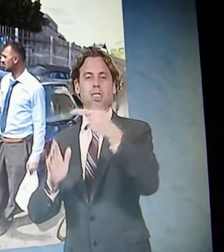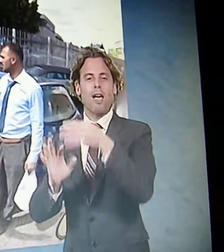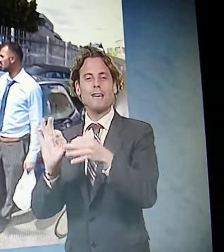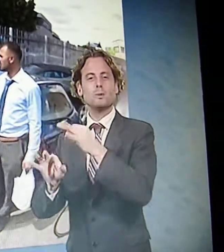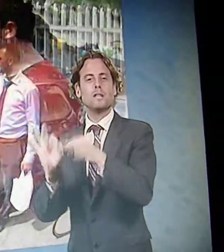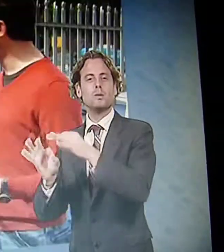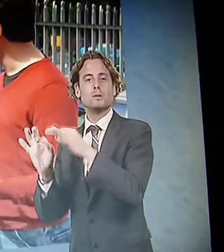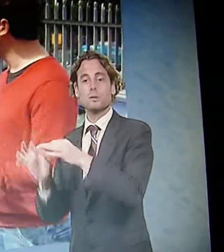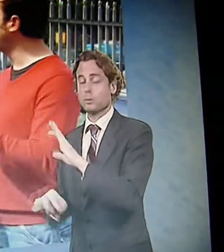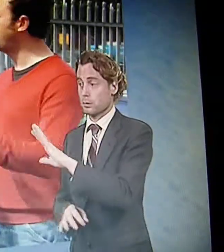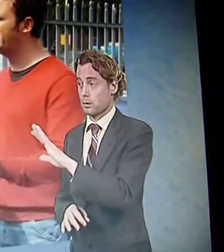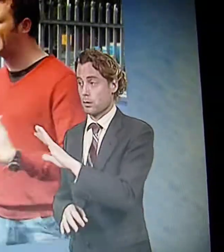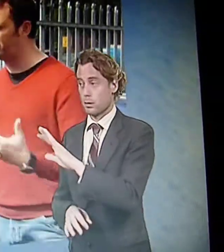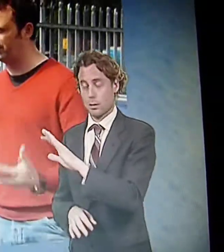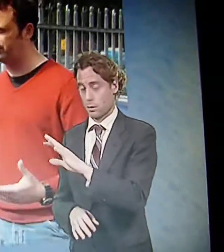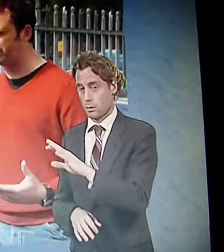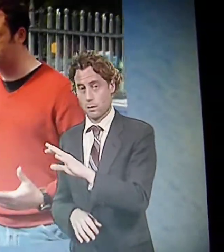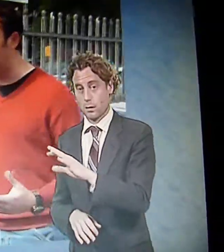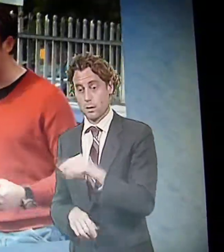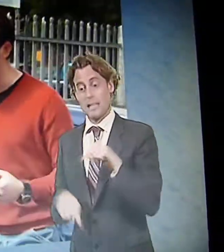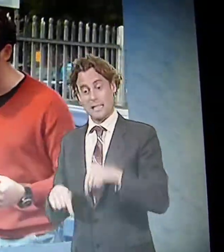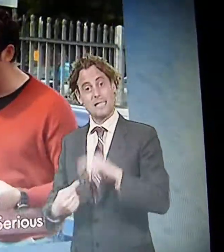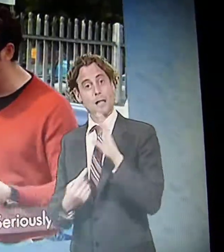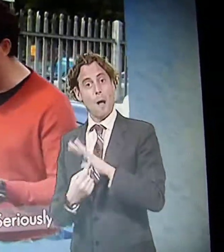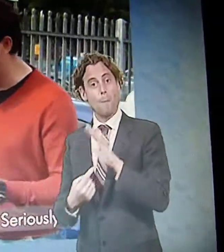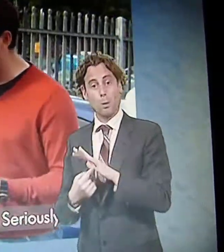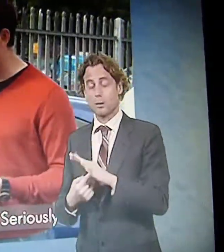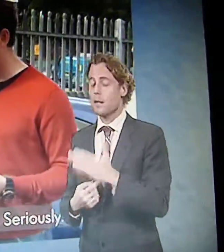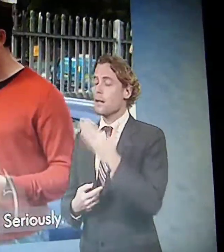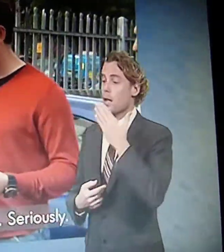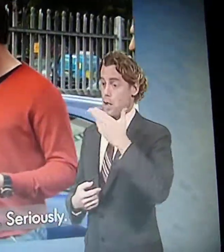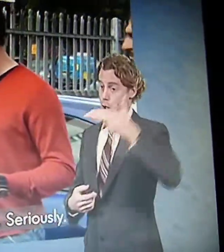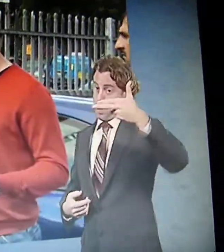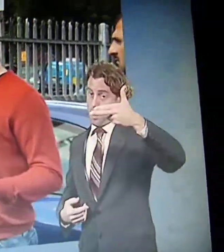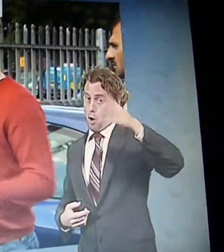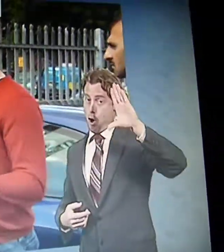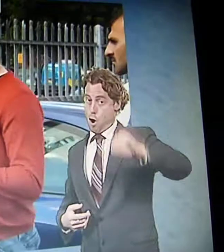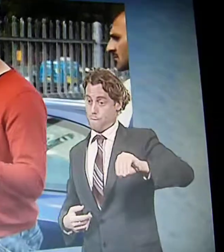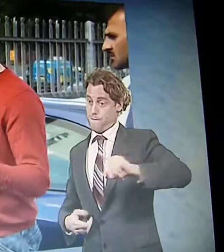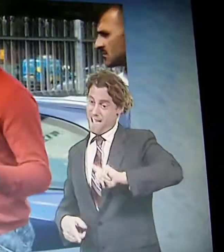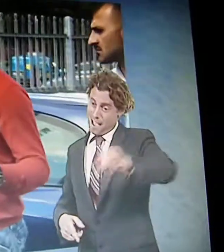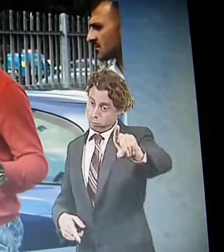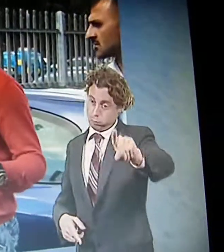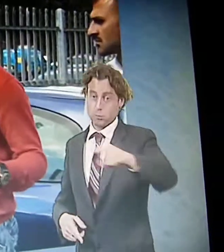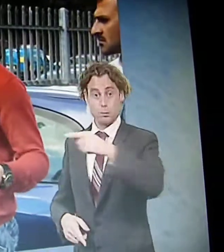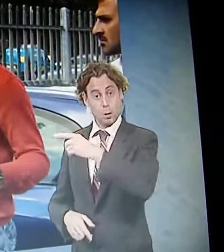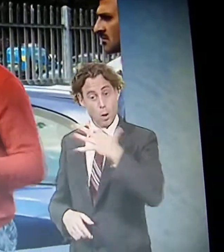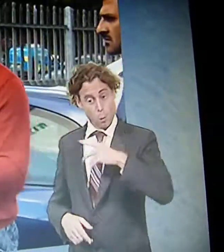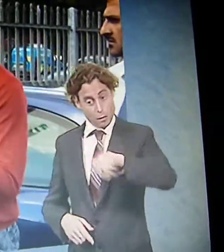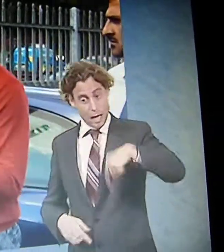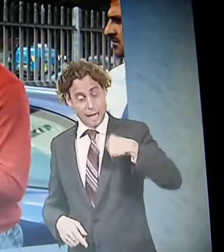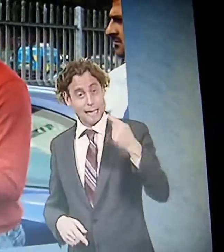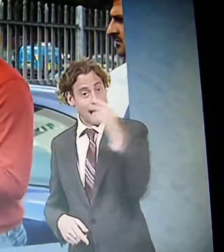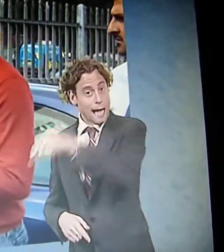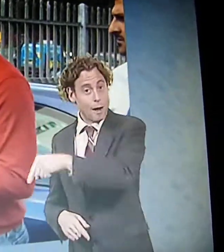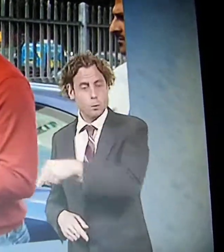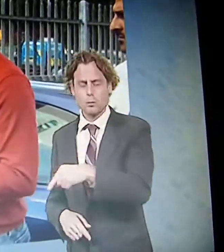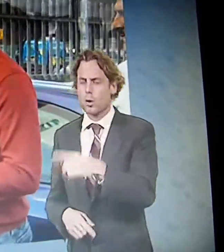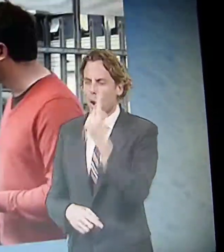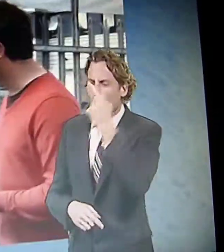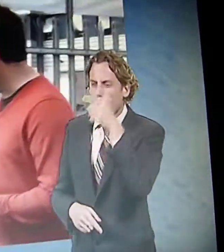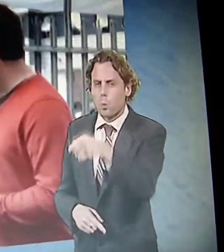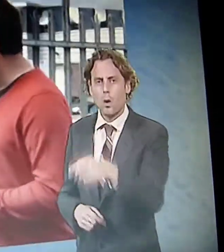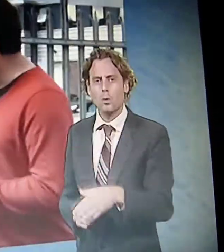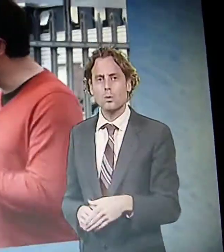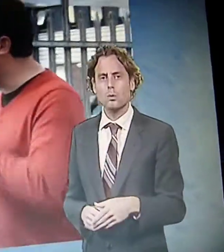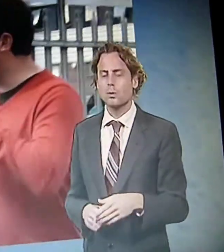something. Listen, say it's something out of something. Listen, yes. Close the camera out, just go off. You need us to leave. You're asking us to leave them. Yes, please. Ask who you are. You